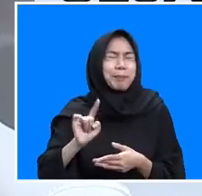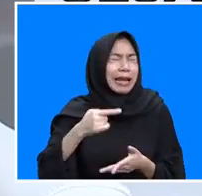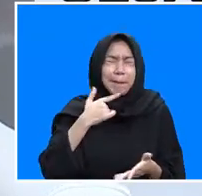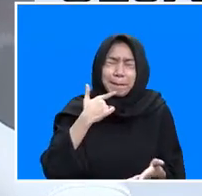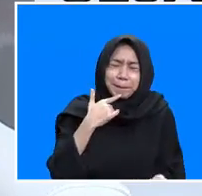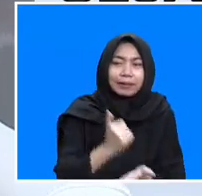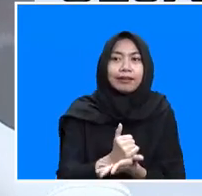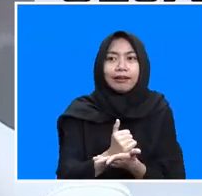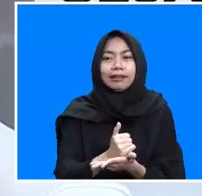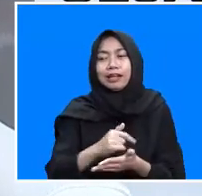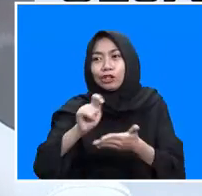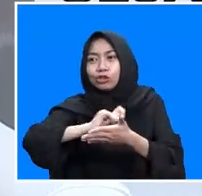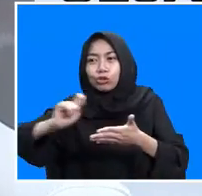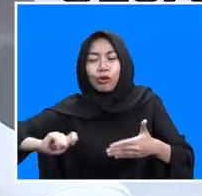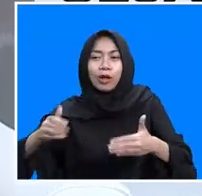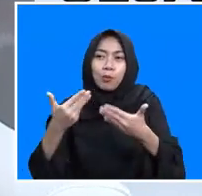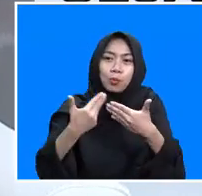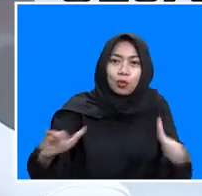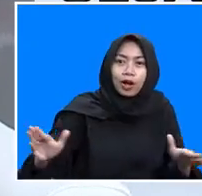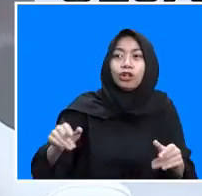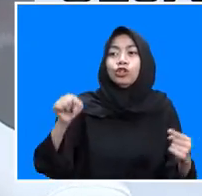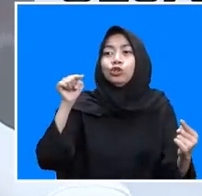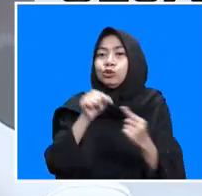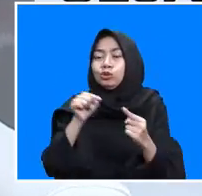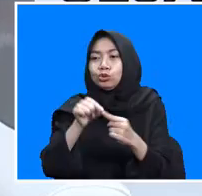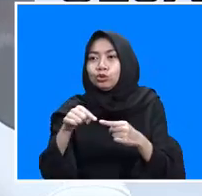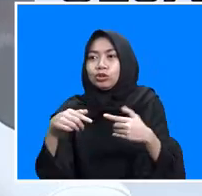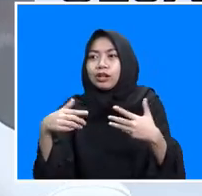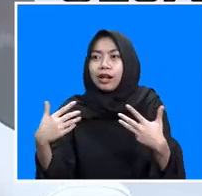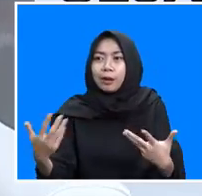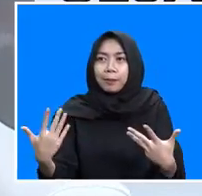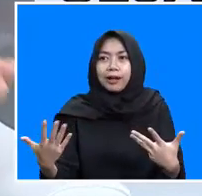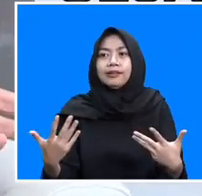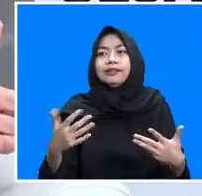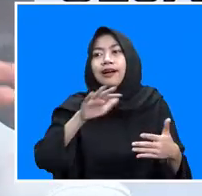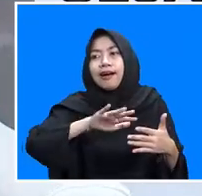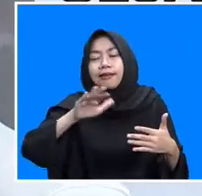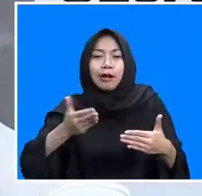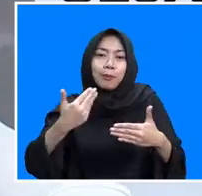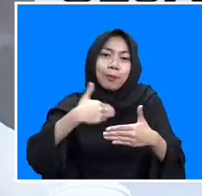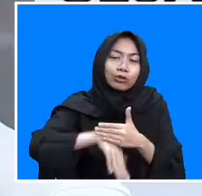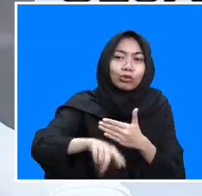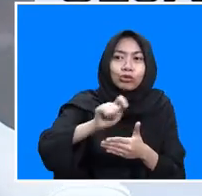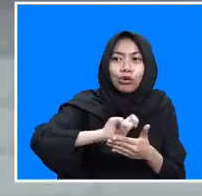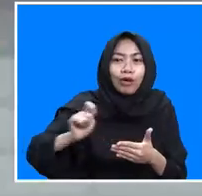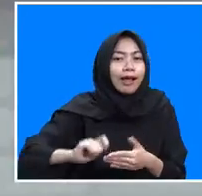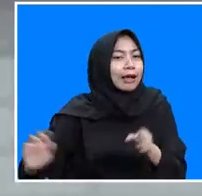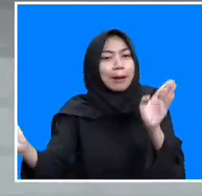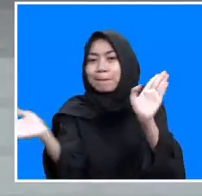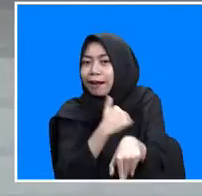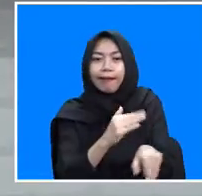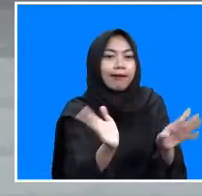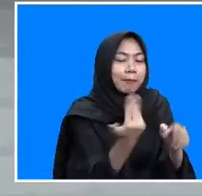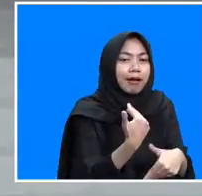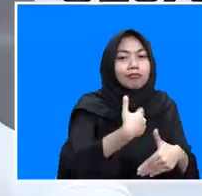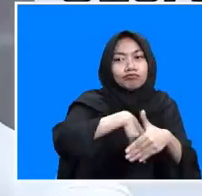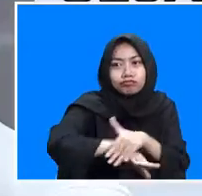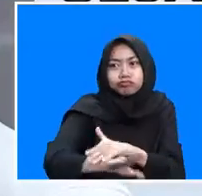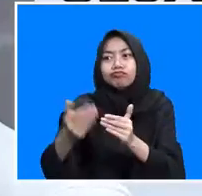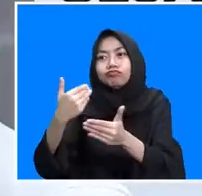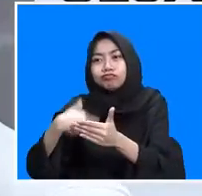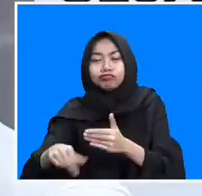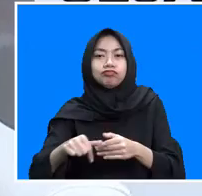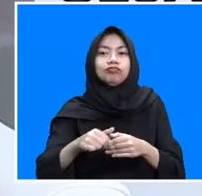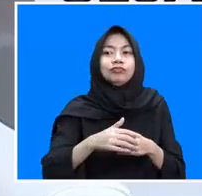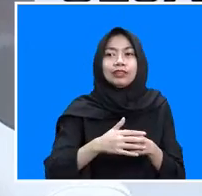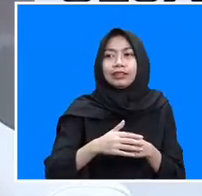open, to get, now that Indonesia has the new school year starting mm-hmm. soon, That's to really right. get everyone back. Okay. And as